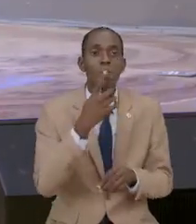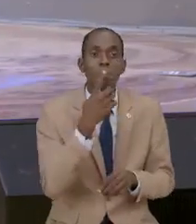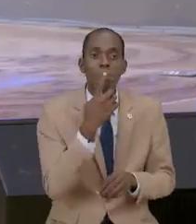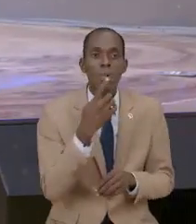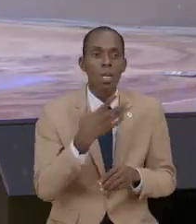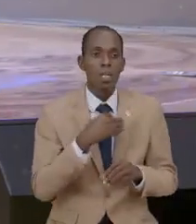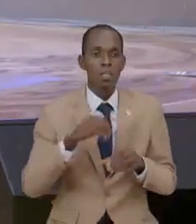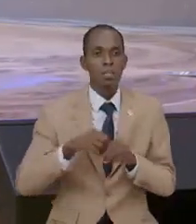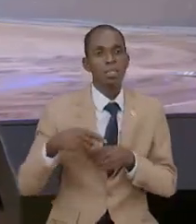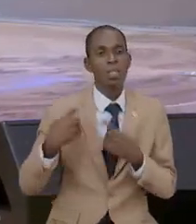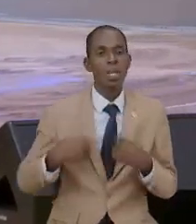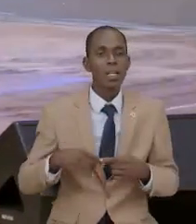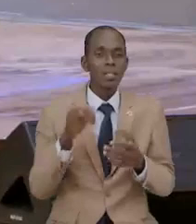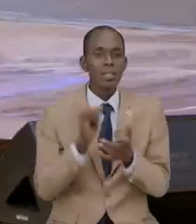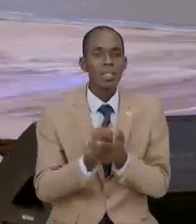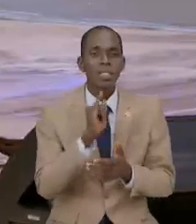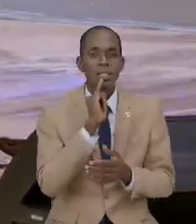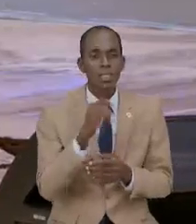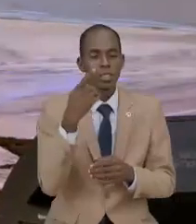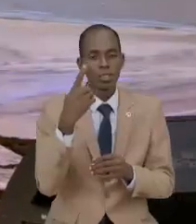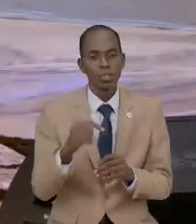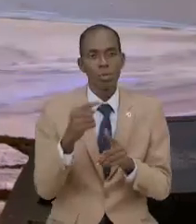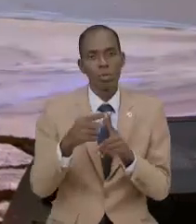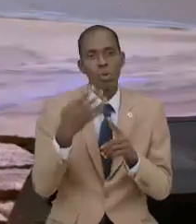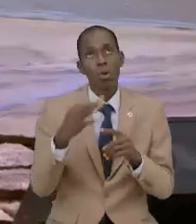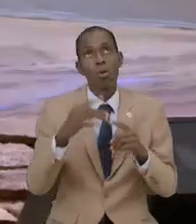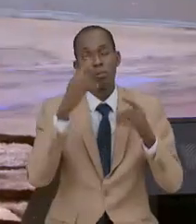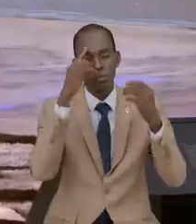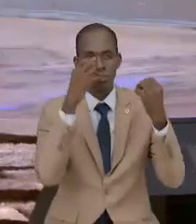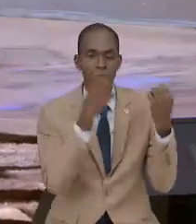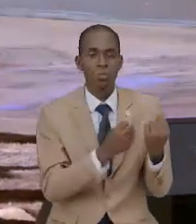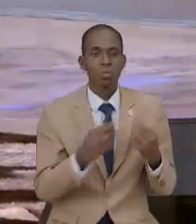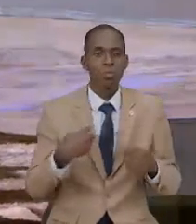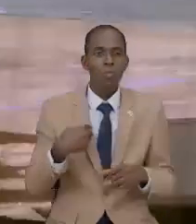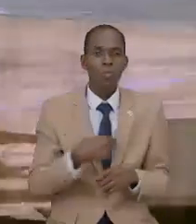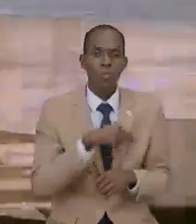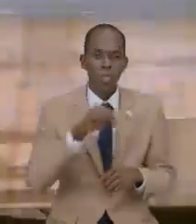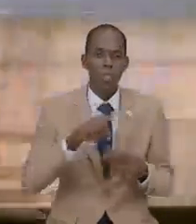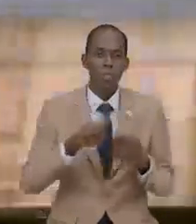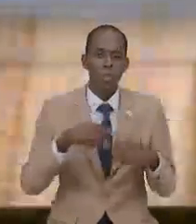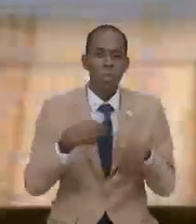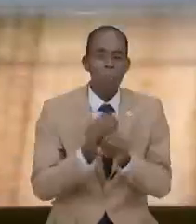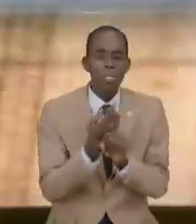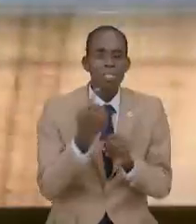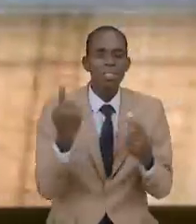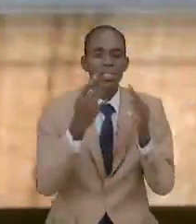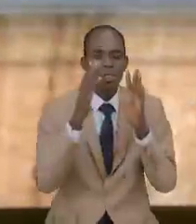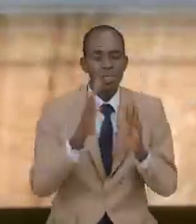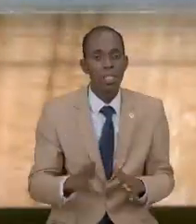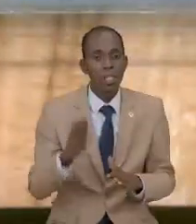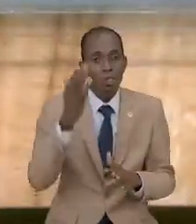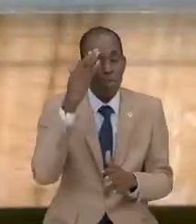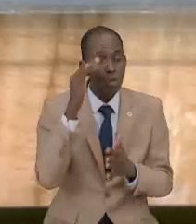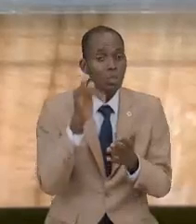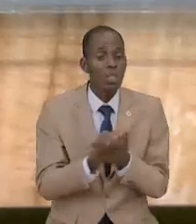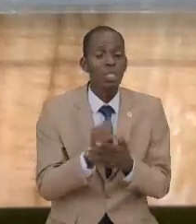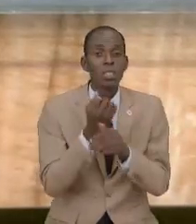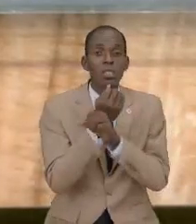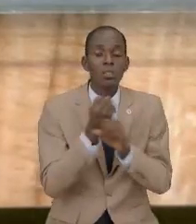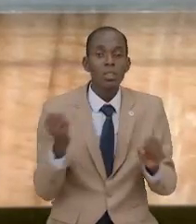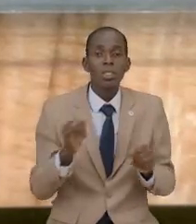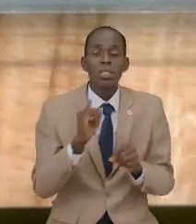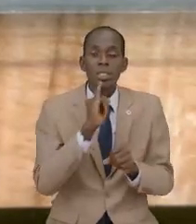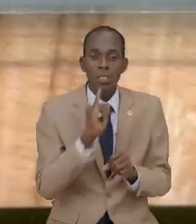heart. That is the word of faith. We need to make the sinners know that salvation is